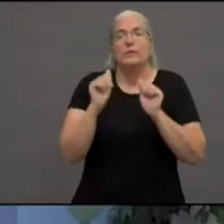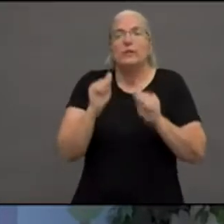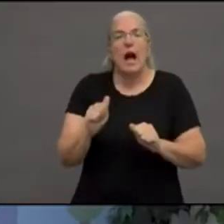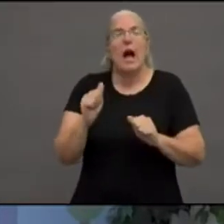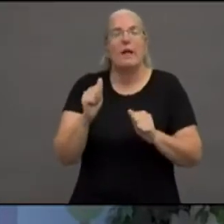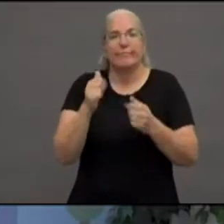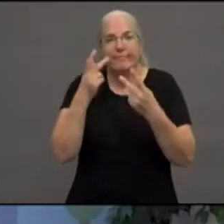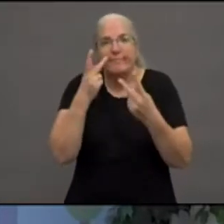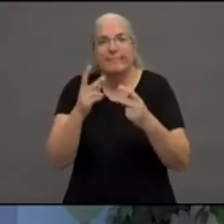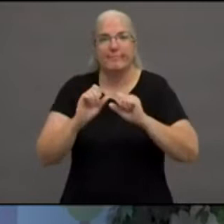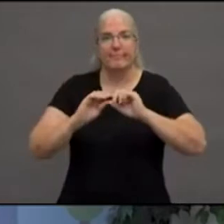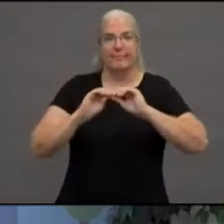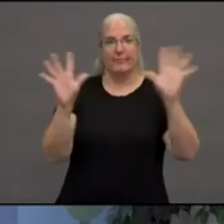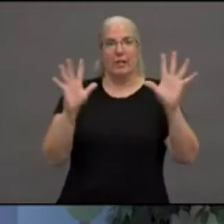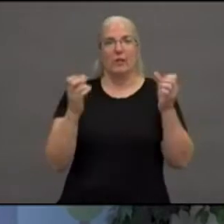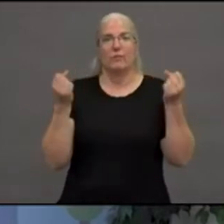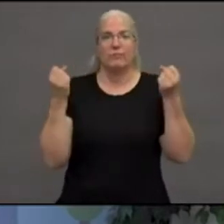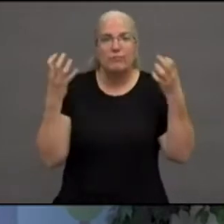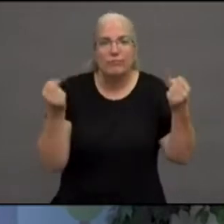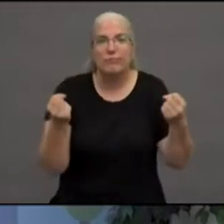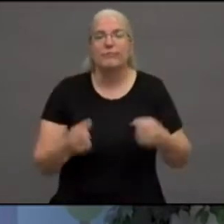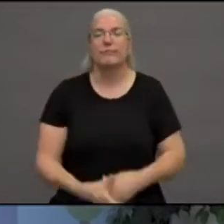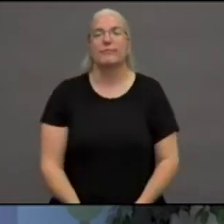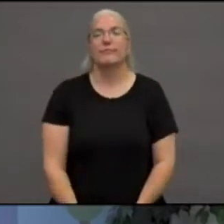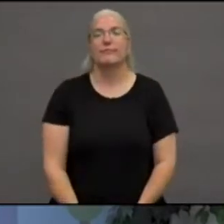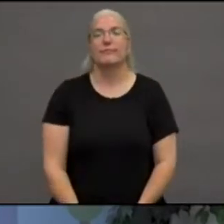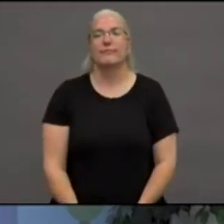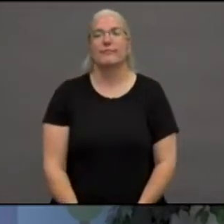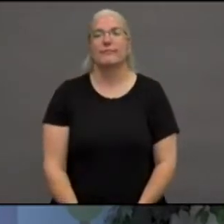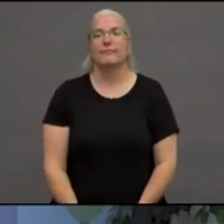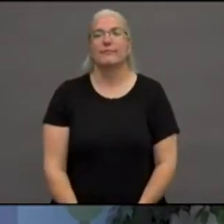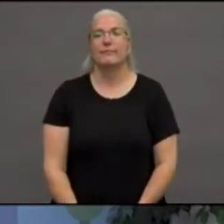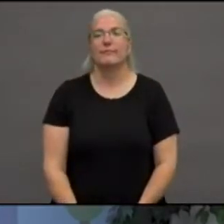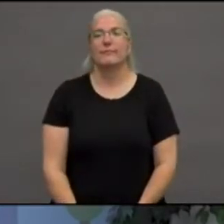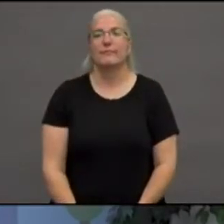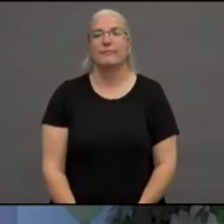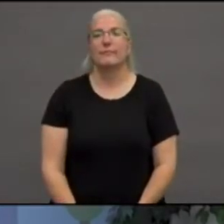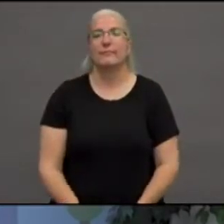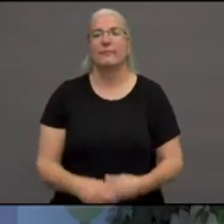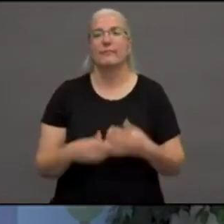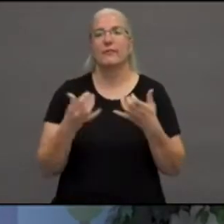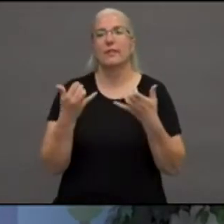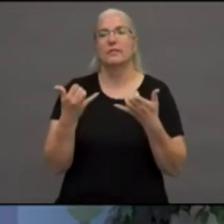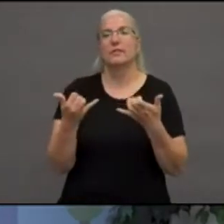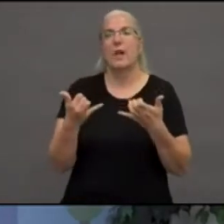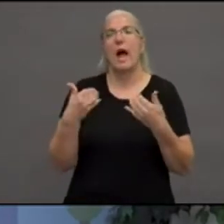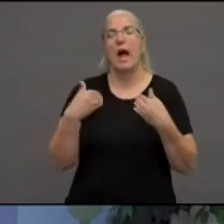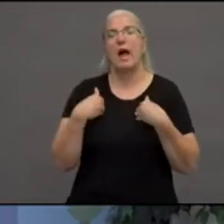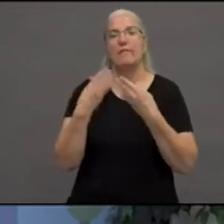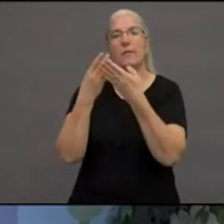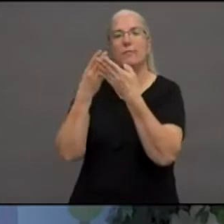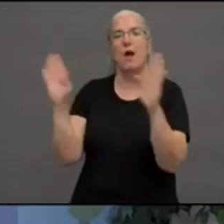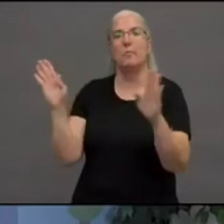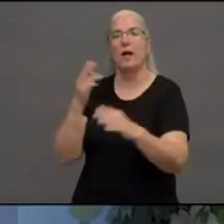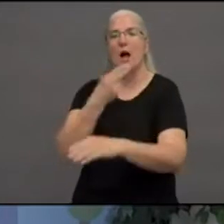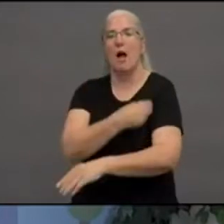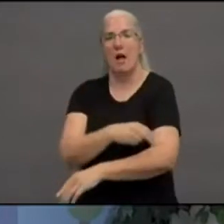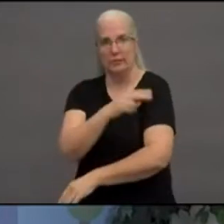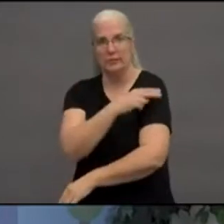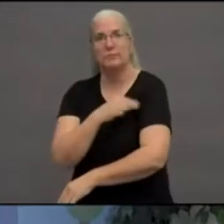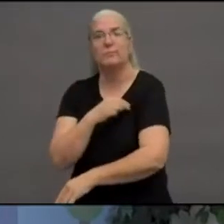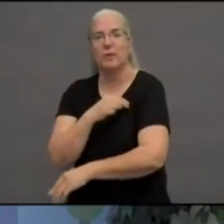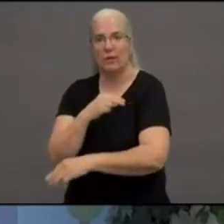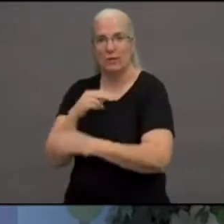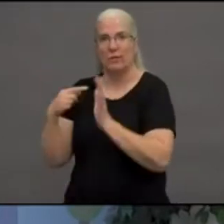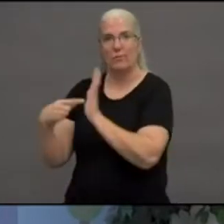see our mouth as we're speaking. Today, public hospitals have been continued to respond